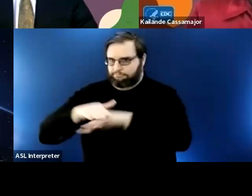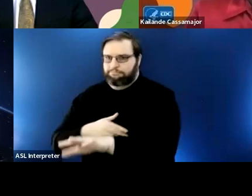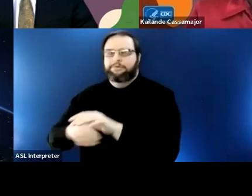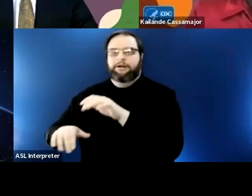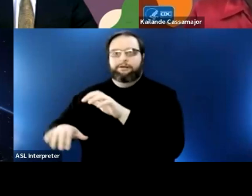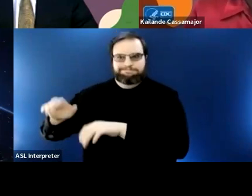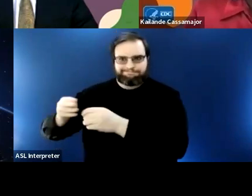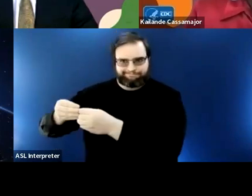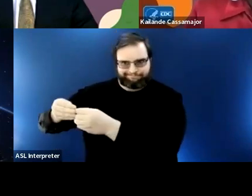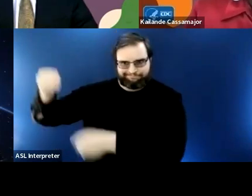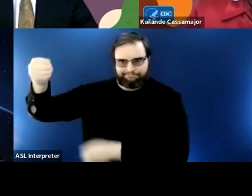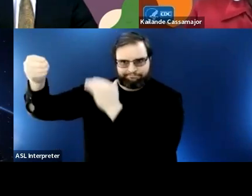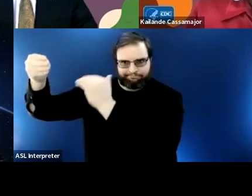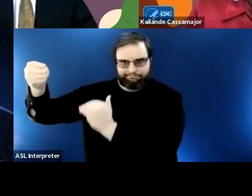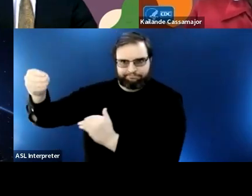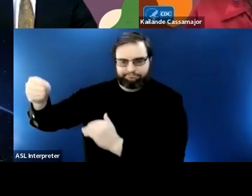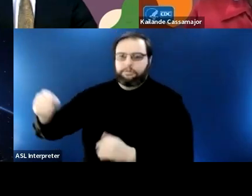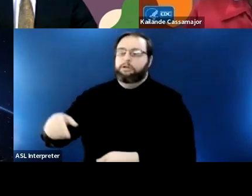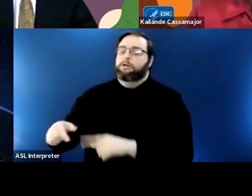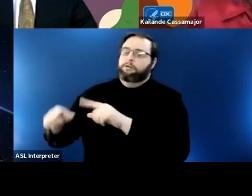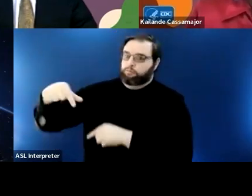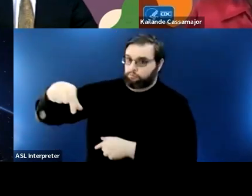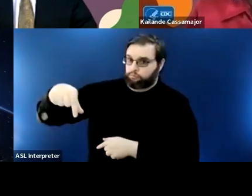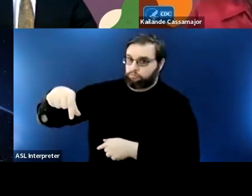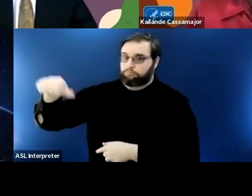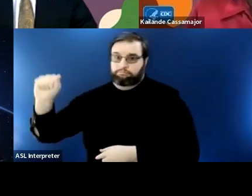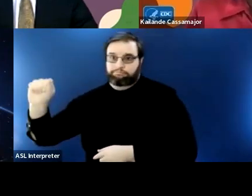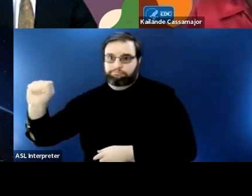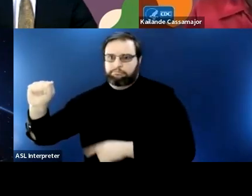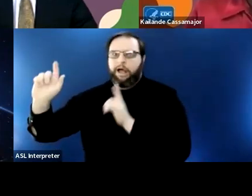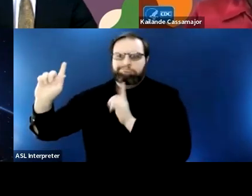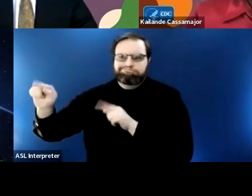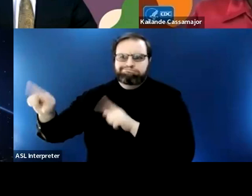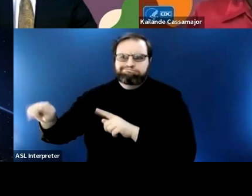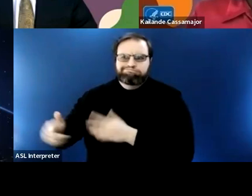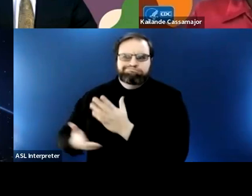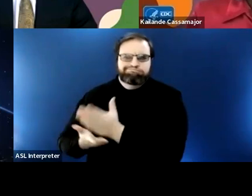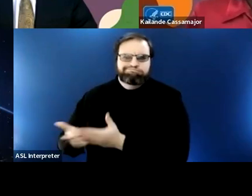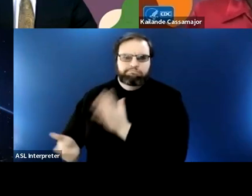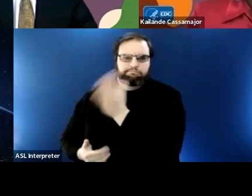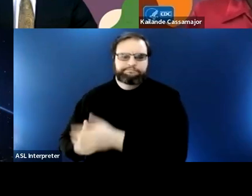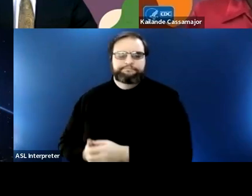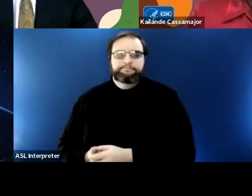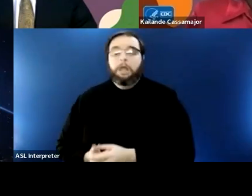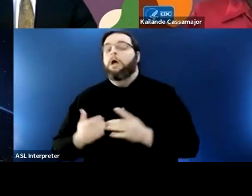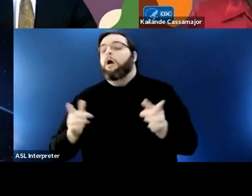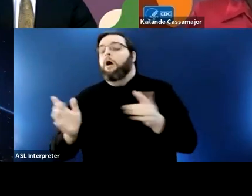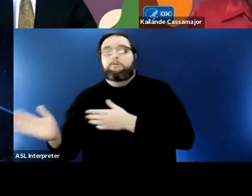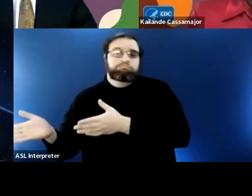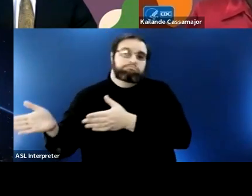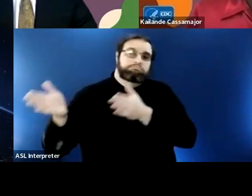Q&A session. Please continue to put your questions in the Q&A, and we'll answer a couple of those. So, and I guess I'll go back to